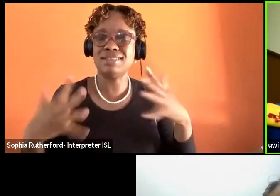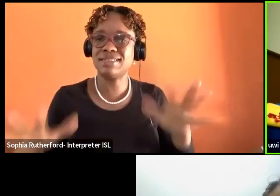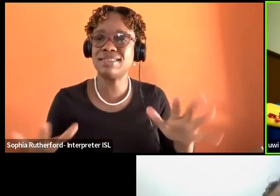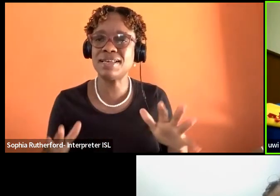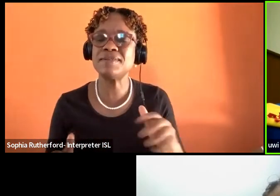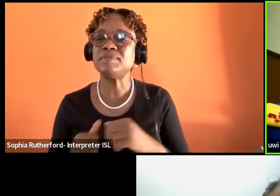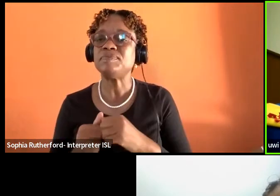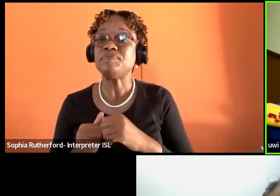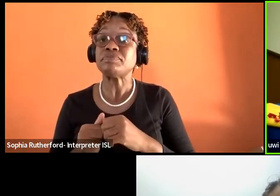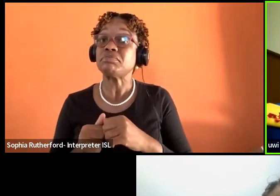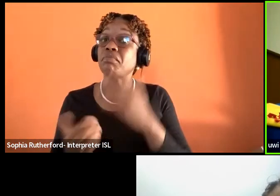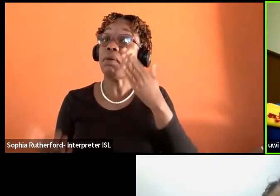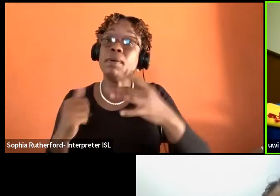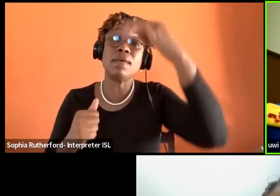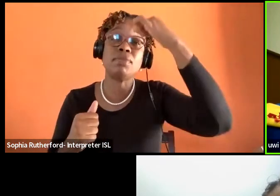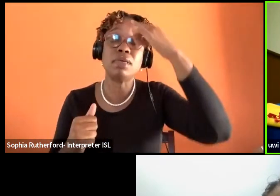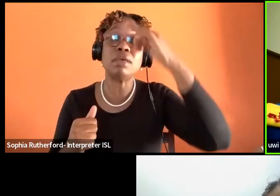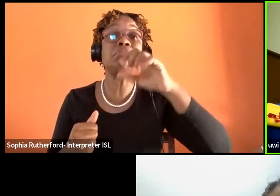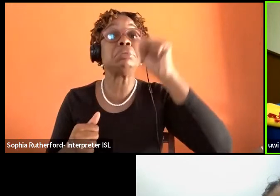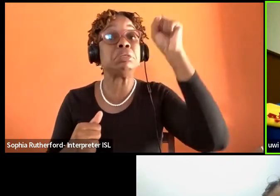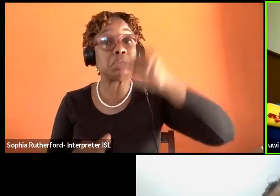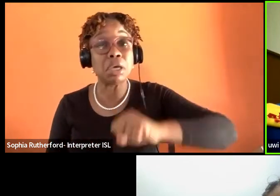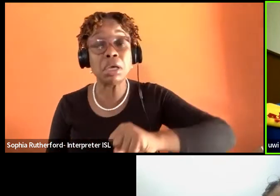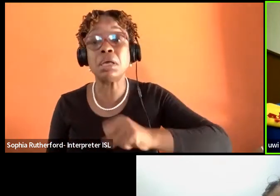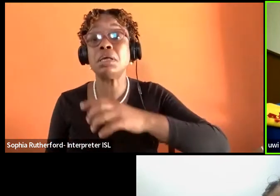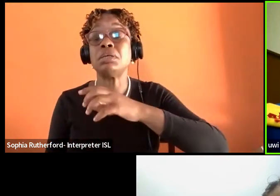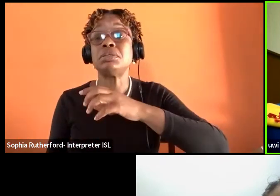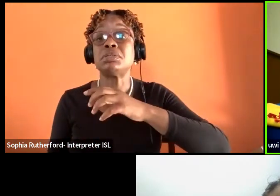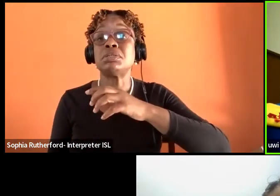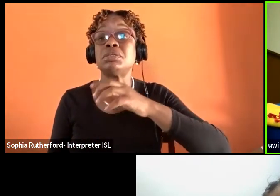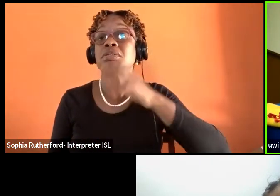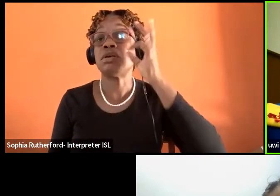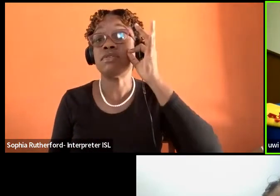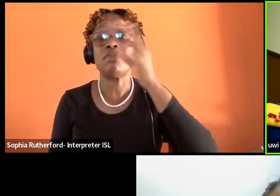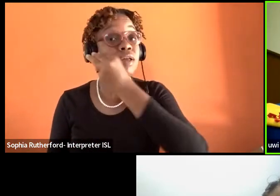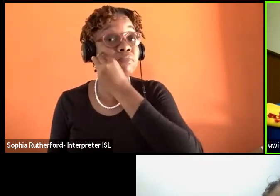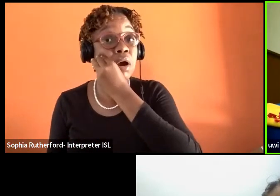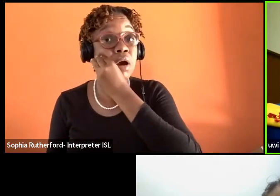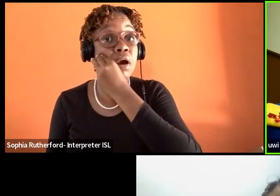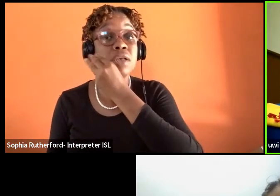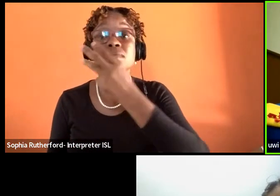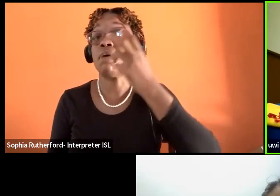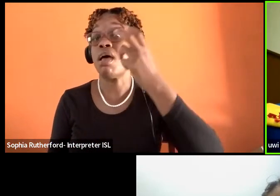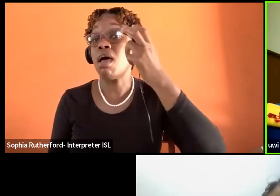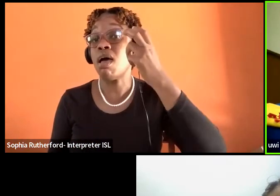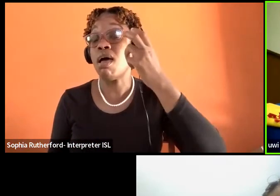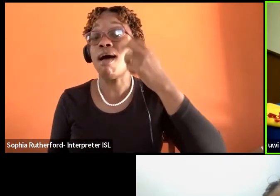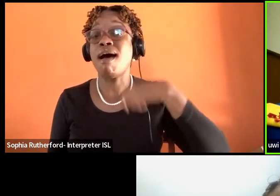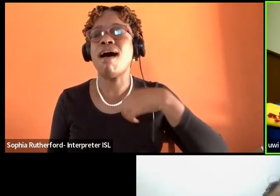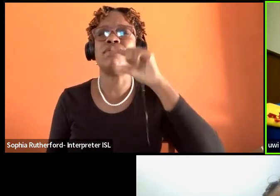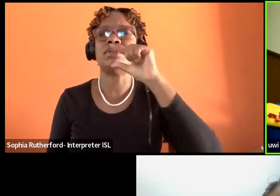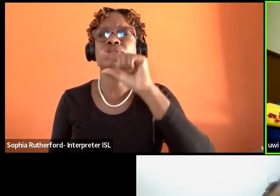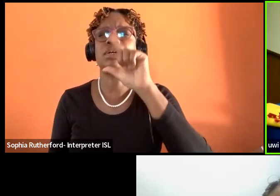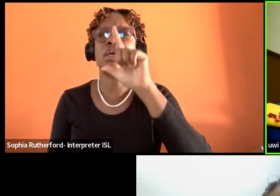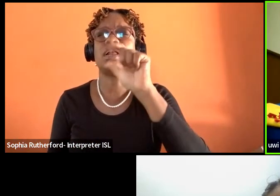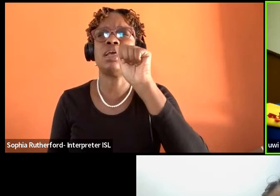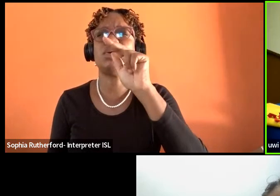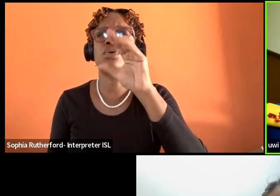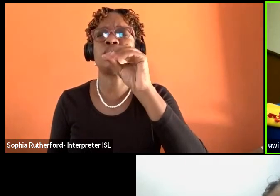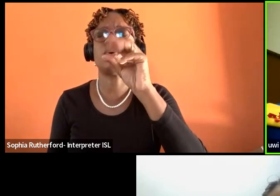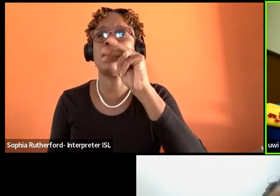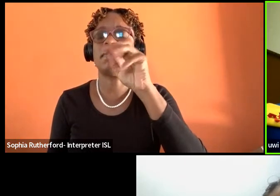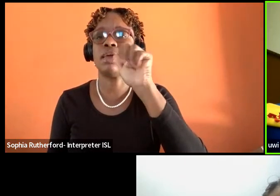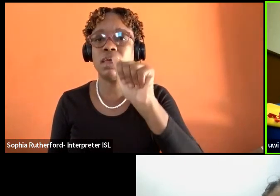Morris might have glaucoma that contributes to his blindness, and Floyd Morris is unable to